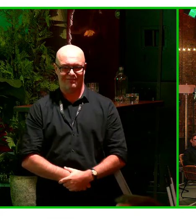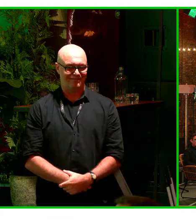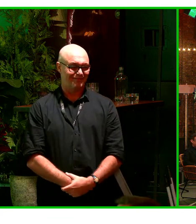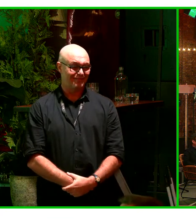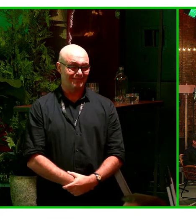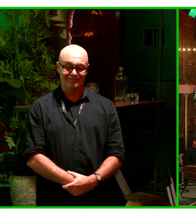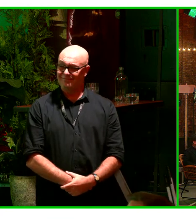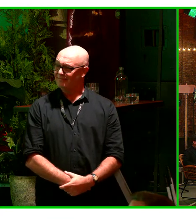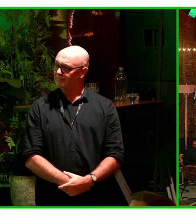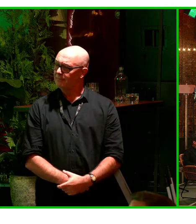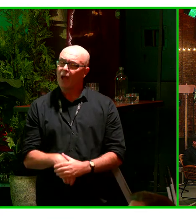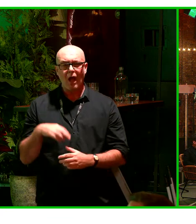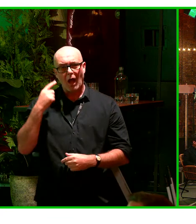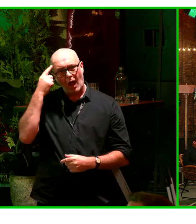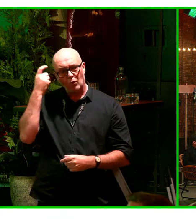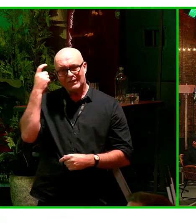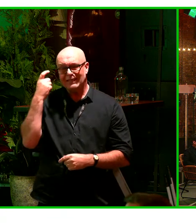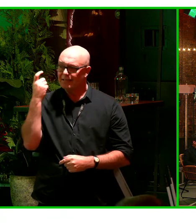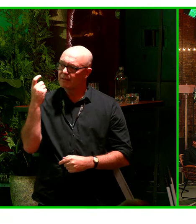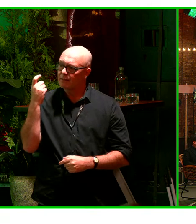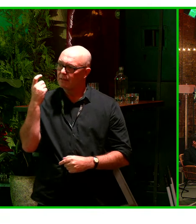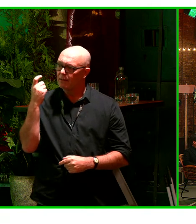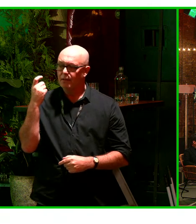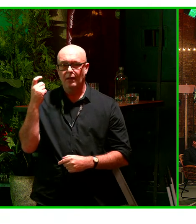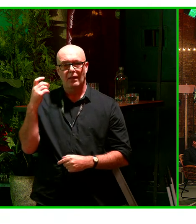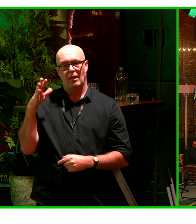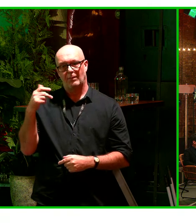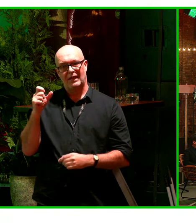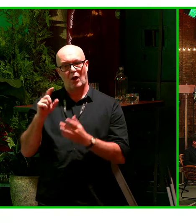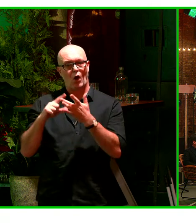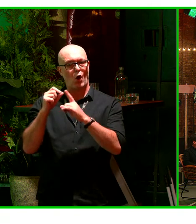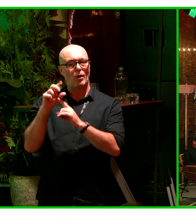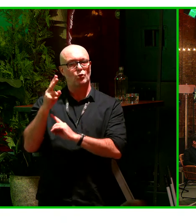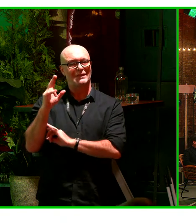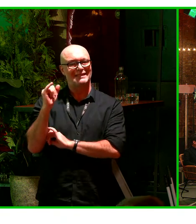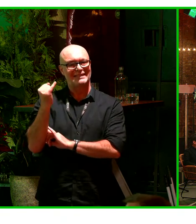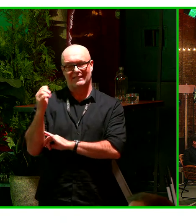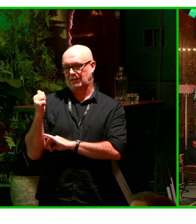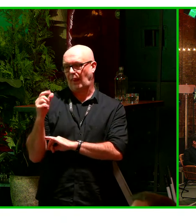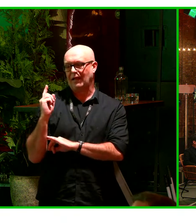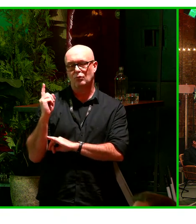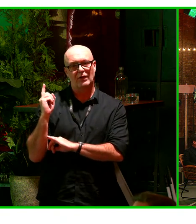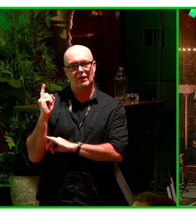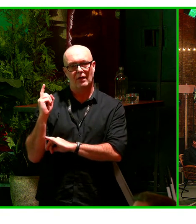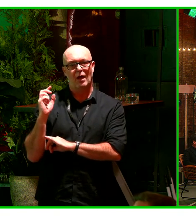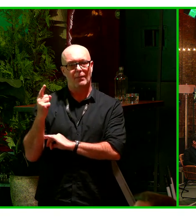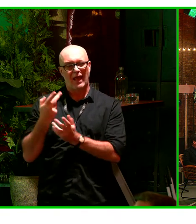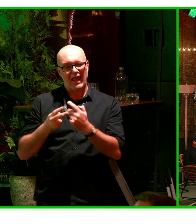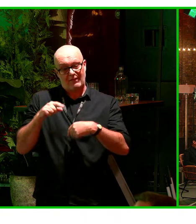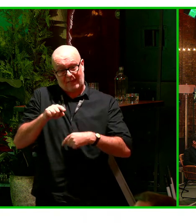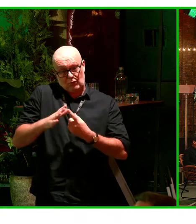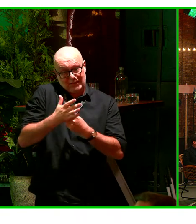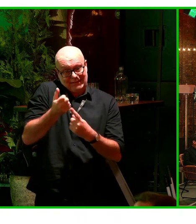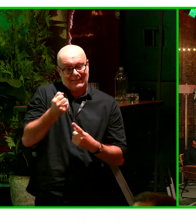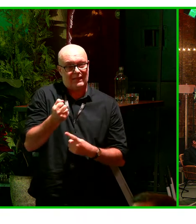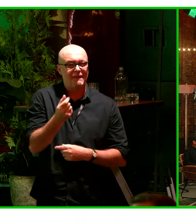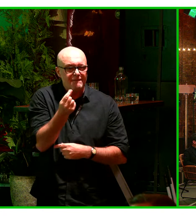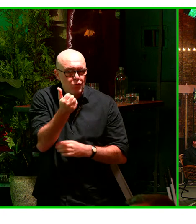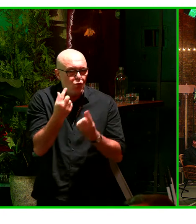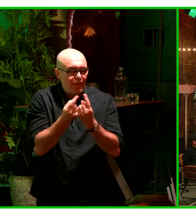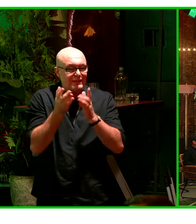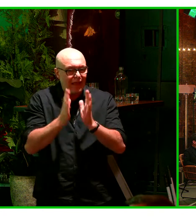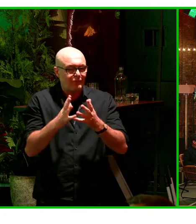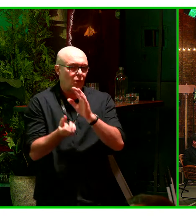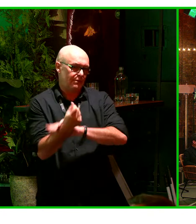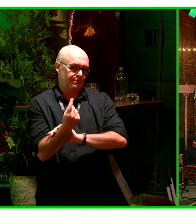will say I was thinking when I came back from COP26 at the end of last week that in order for this to succeed, a number of things have got to come